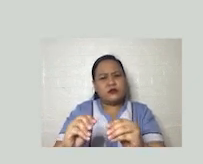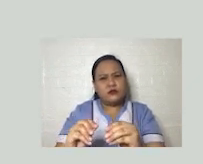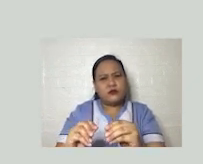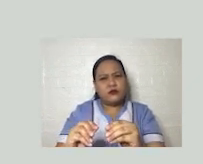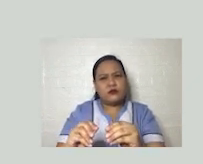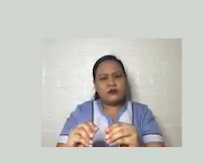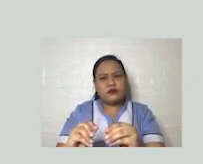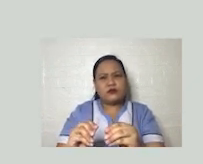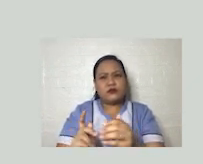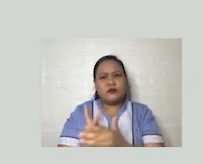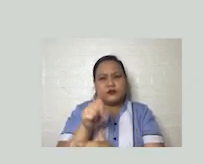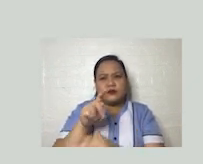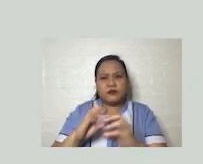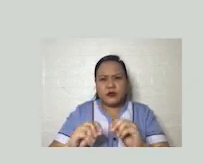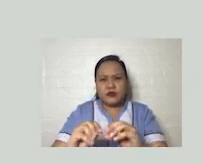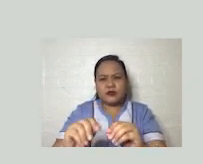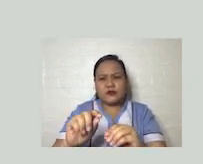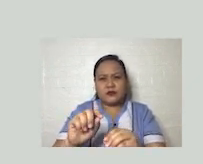seeds?